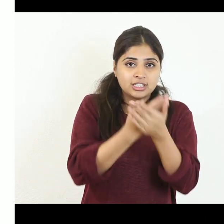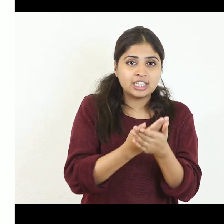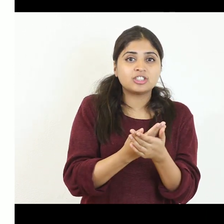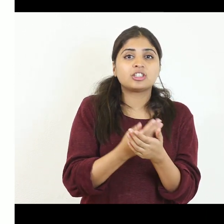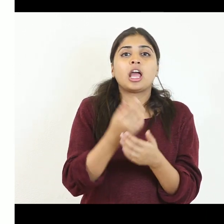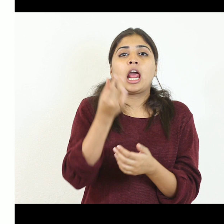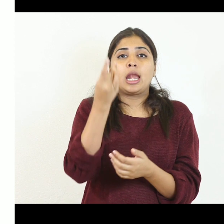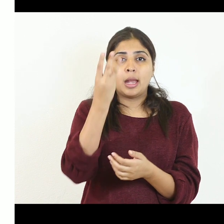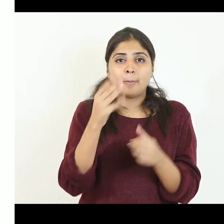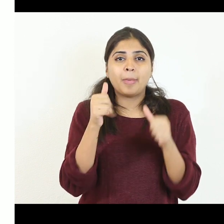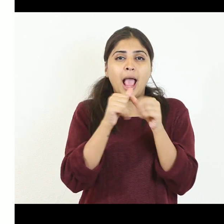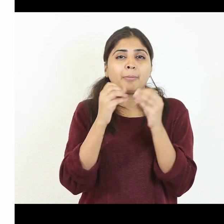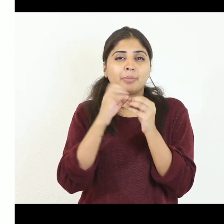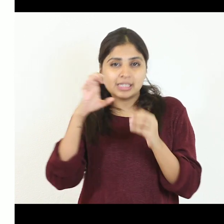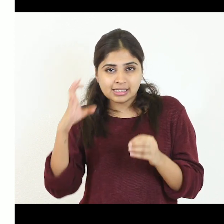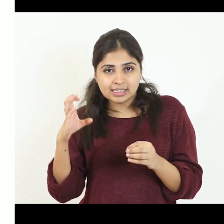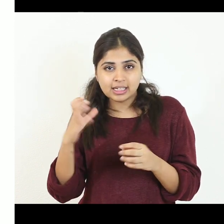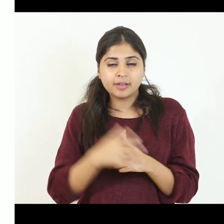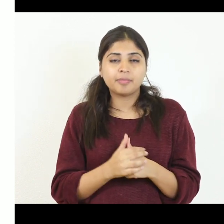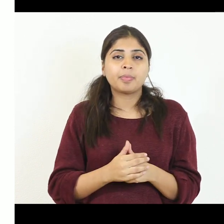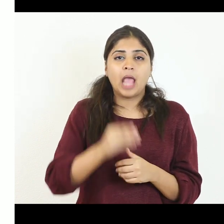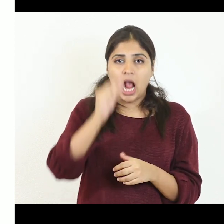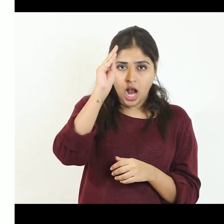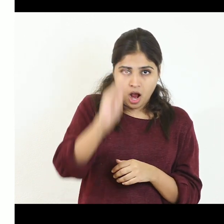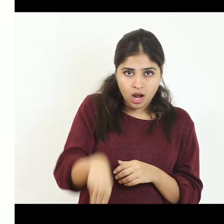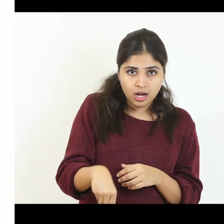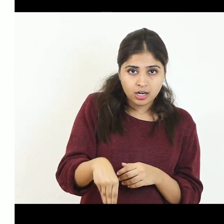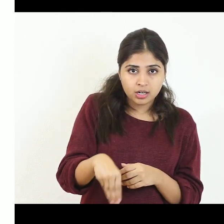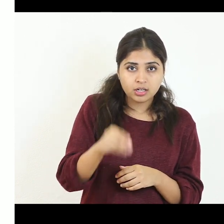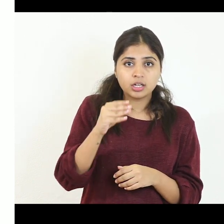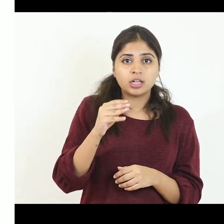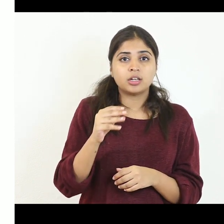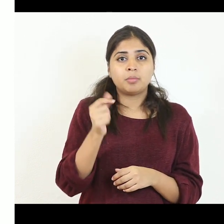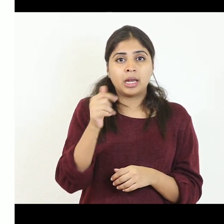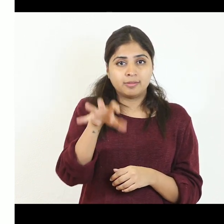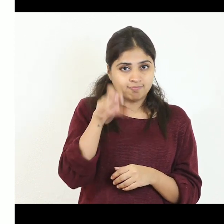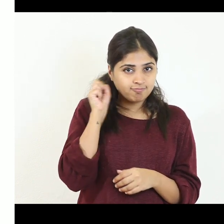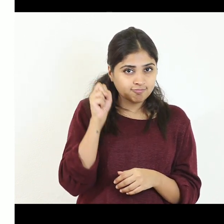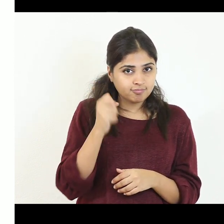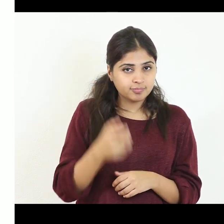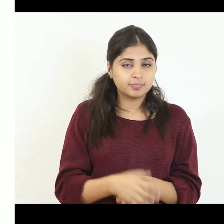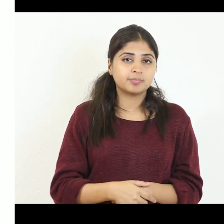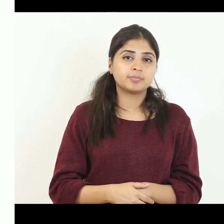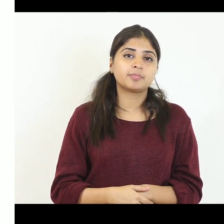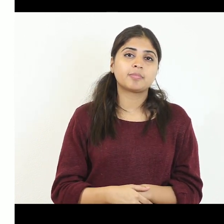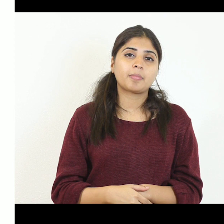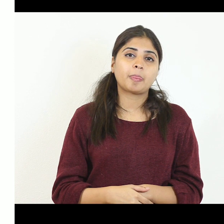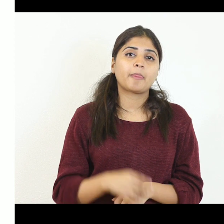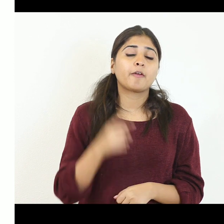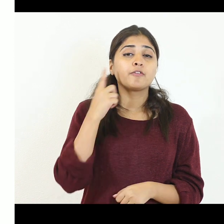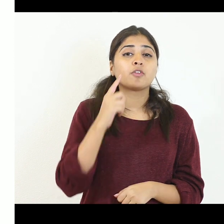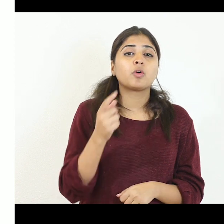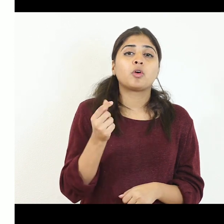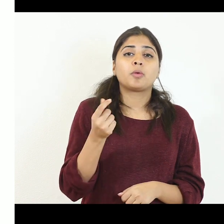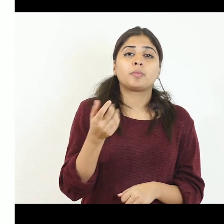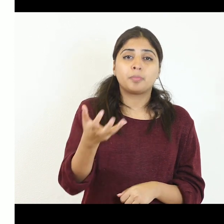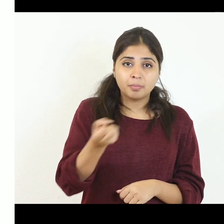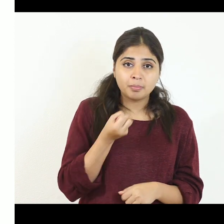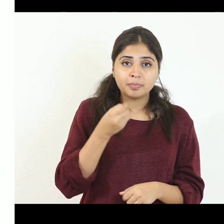Credit card transaction for purchase on credit cards and generation of monthly